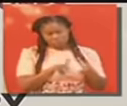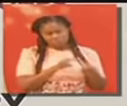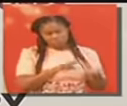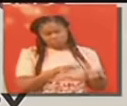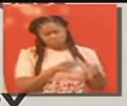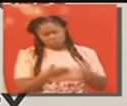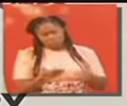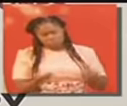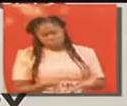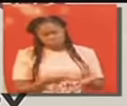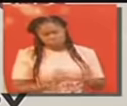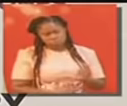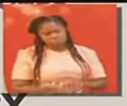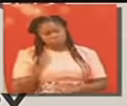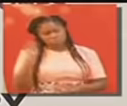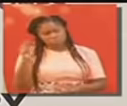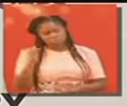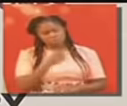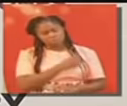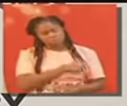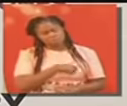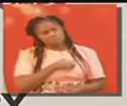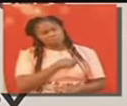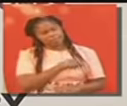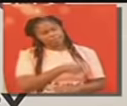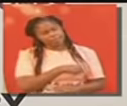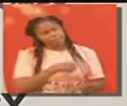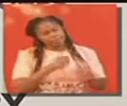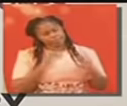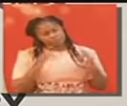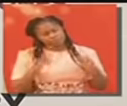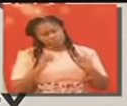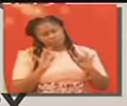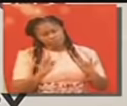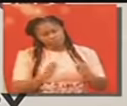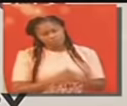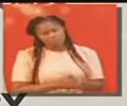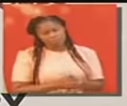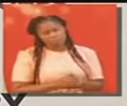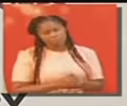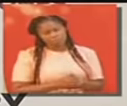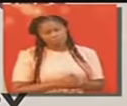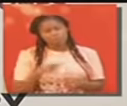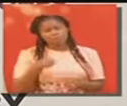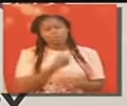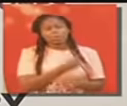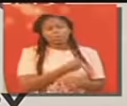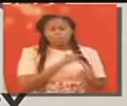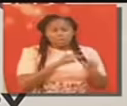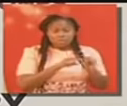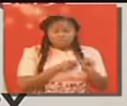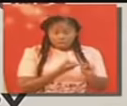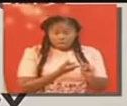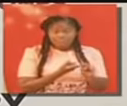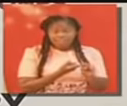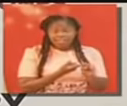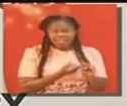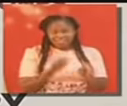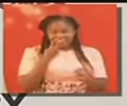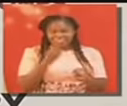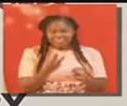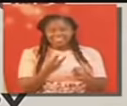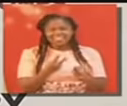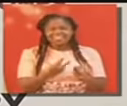And our deepest condolences again go out to them. But we are starting to see some positive signs, and we